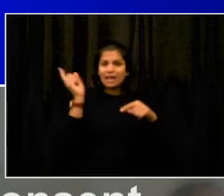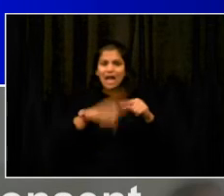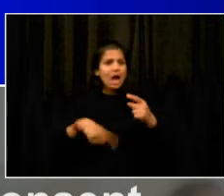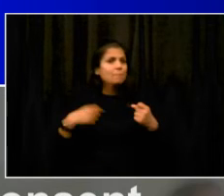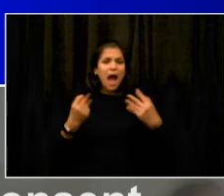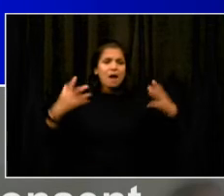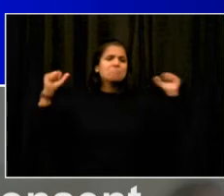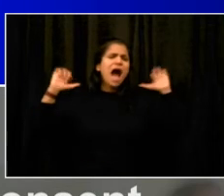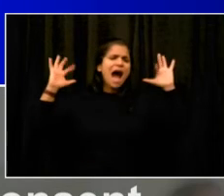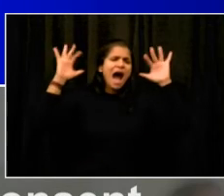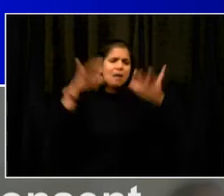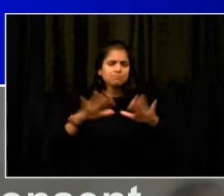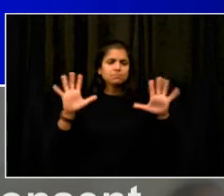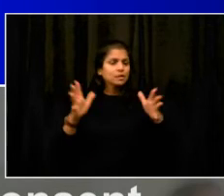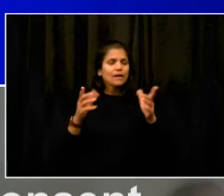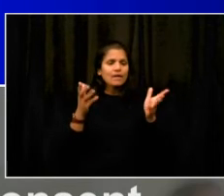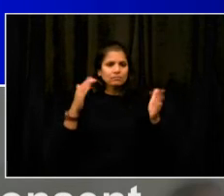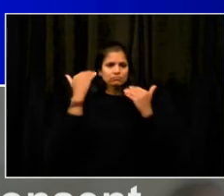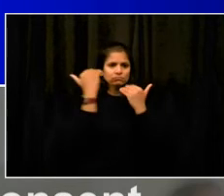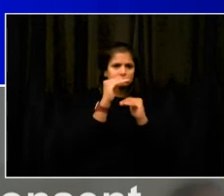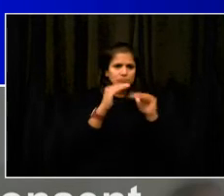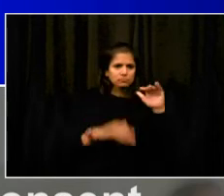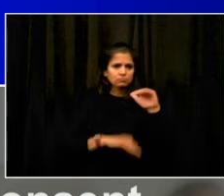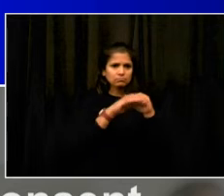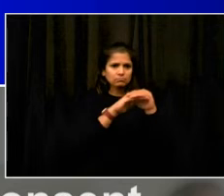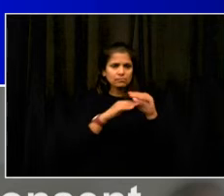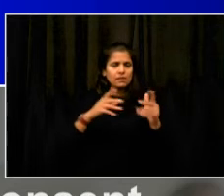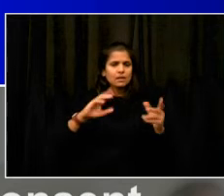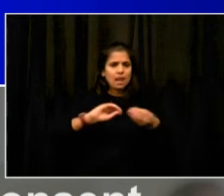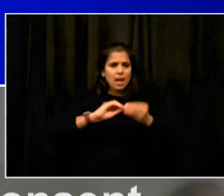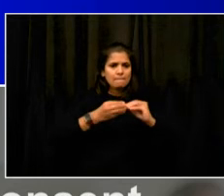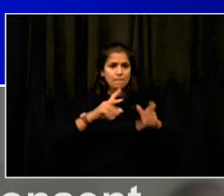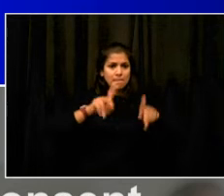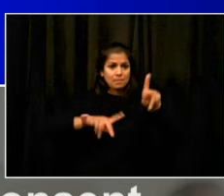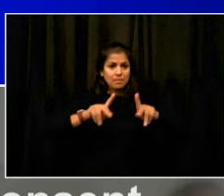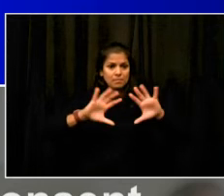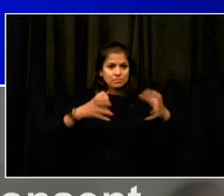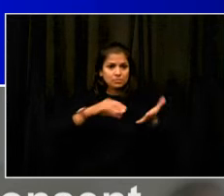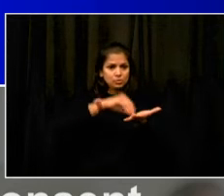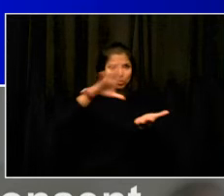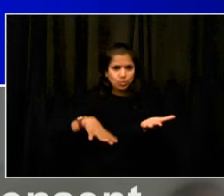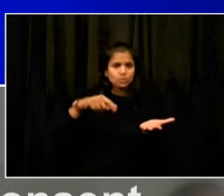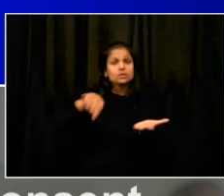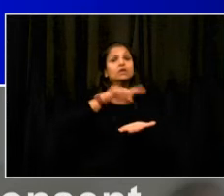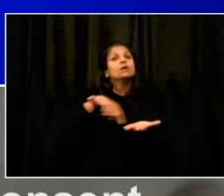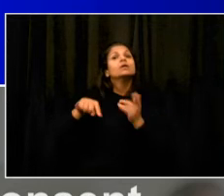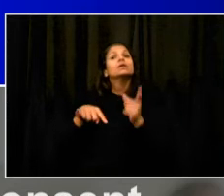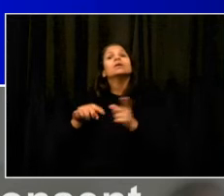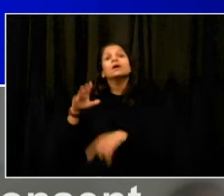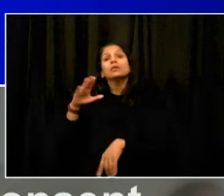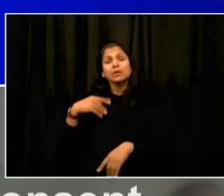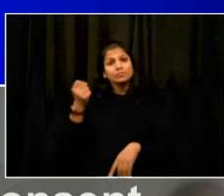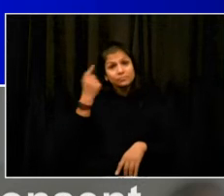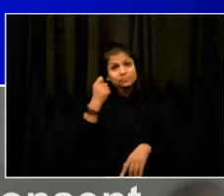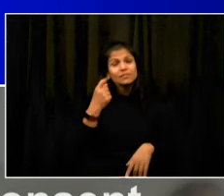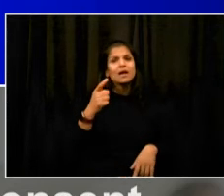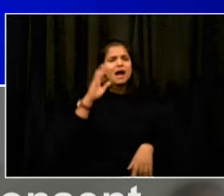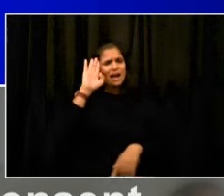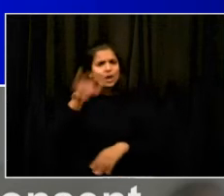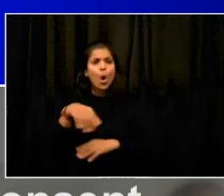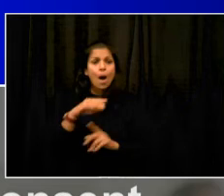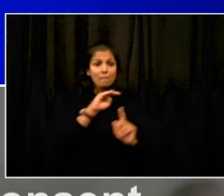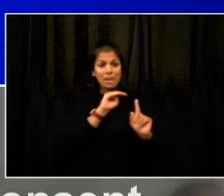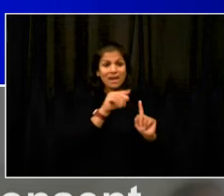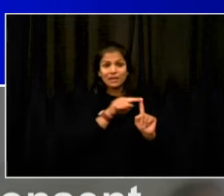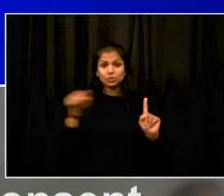5 days a week across the board. Some schools will have to do some kind of mix where some kids, the most needy kids, will get 5 days a week. Other kids will get as